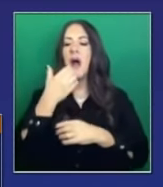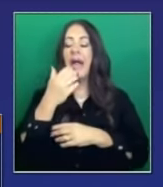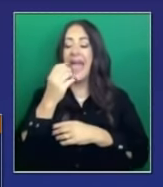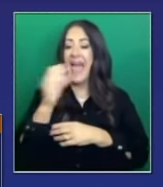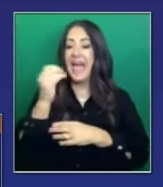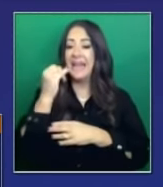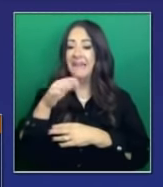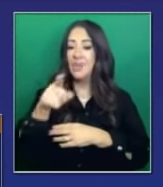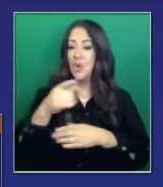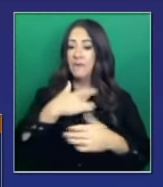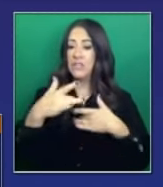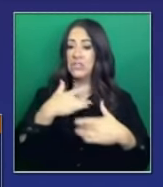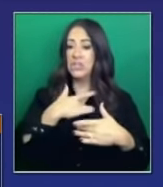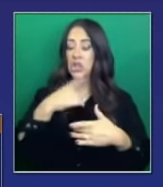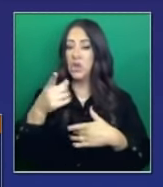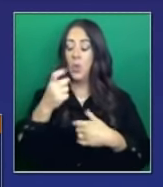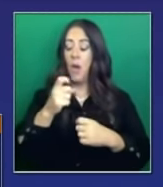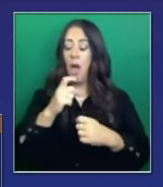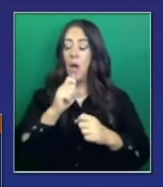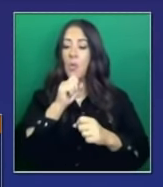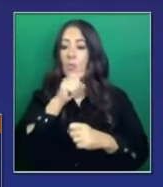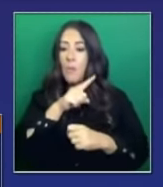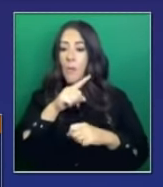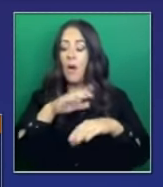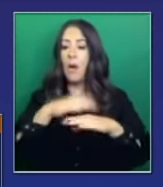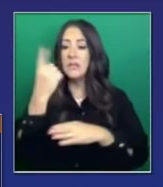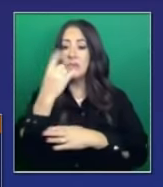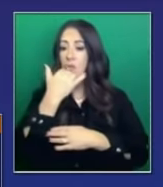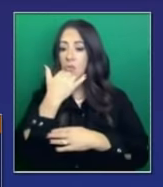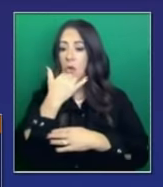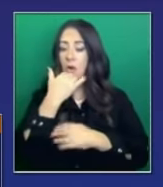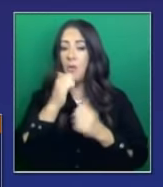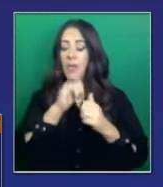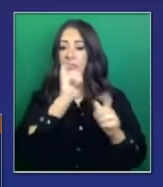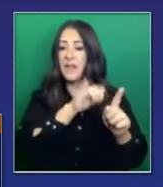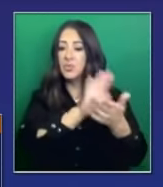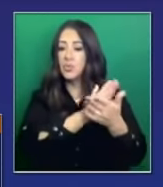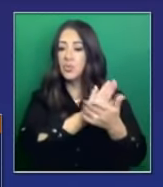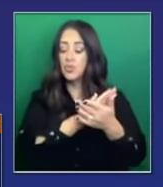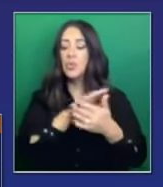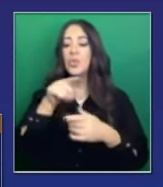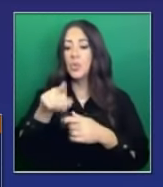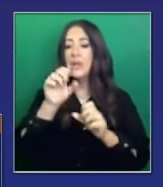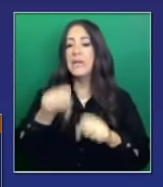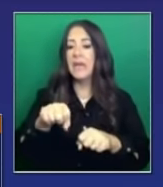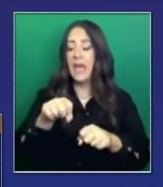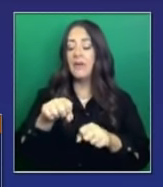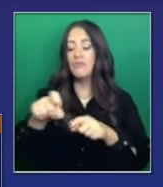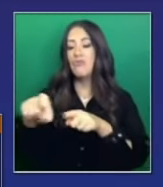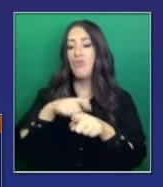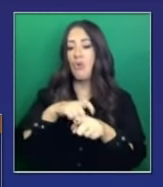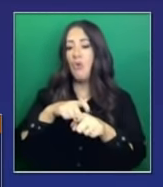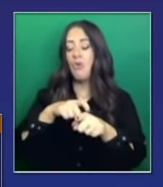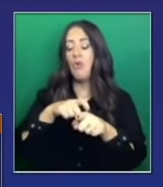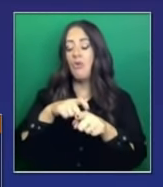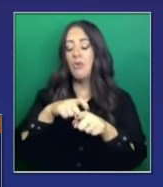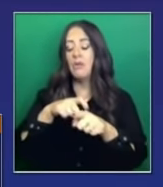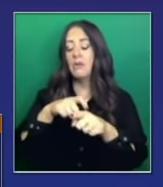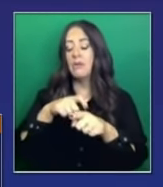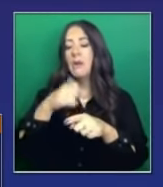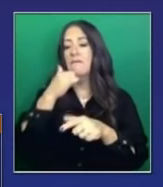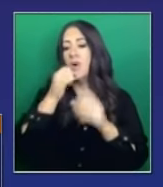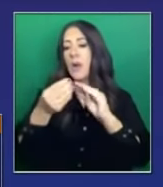have that information is not flowing back. There's not a real two-way conversation. We want to have a hotline that's available. And